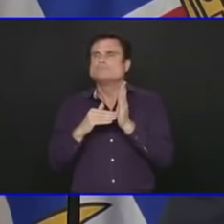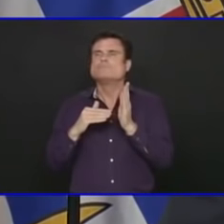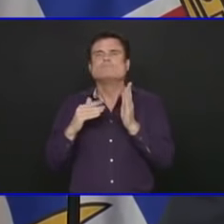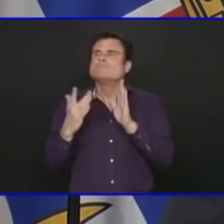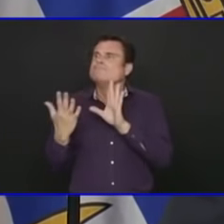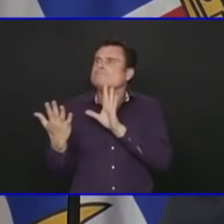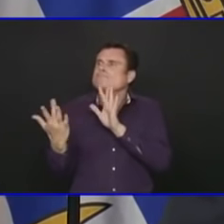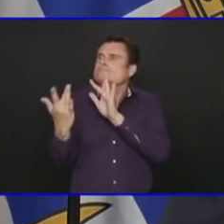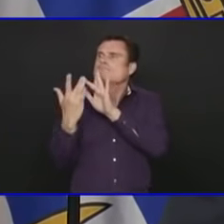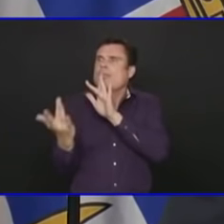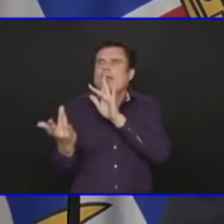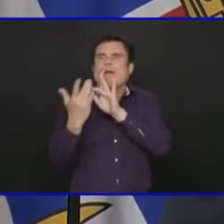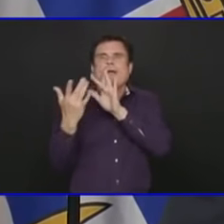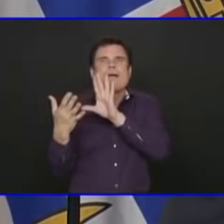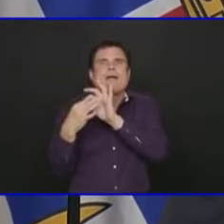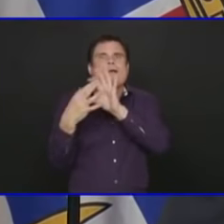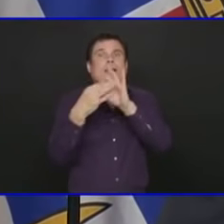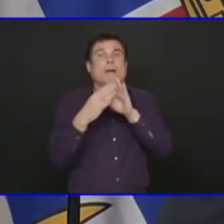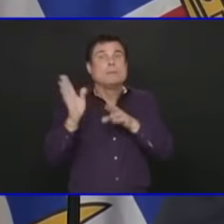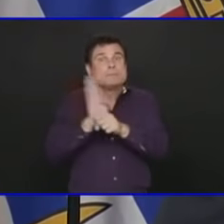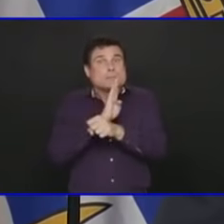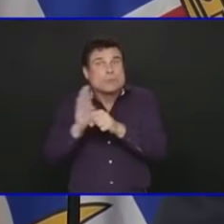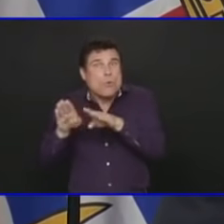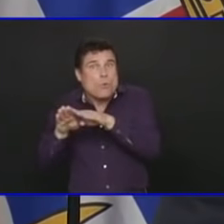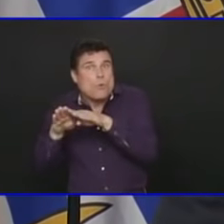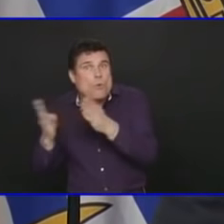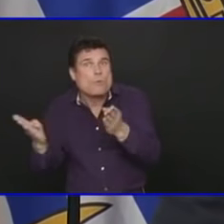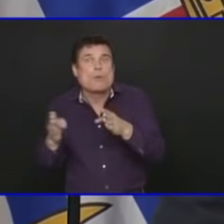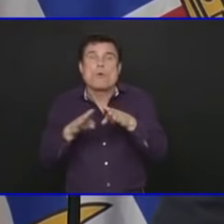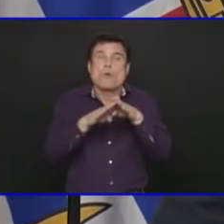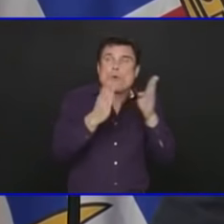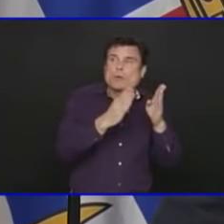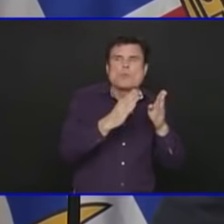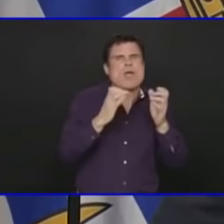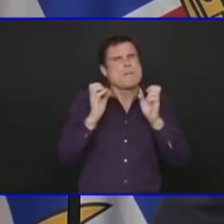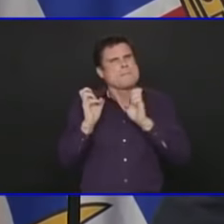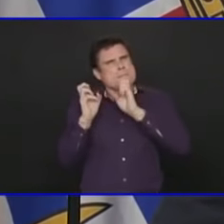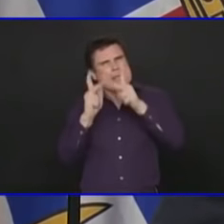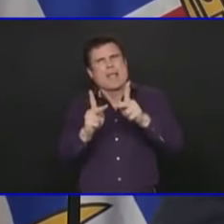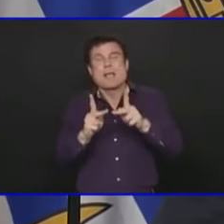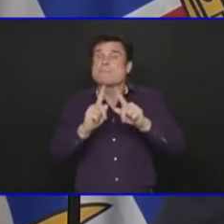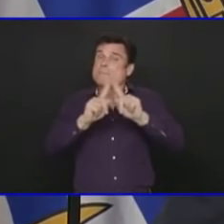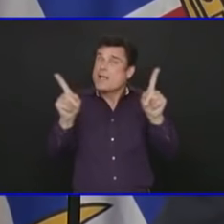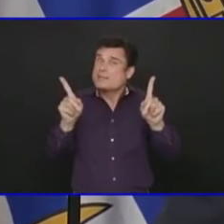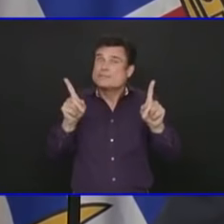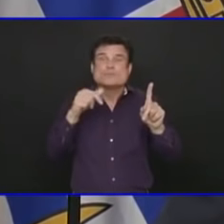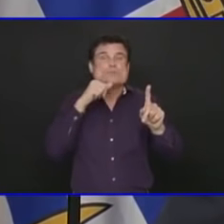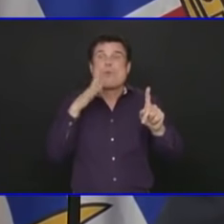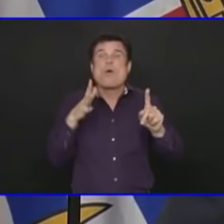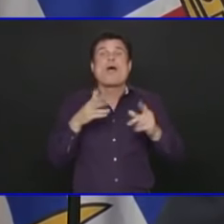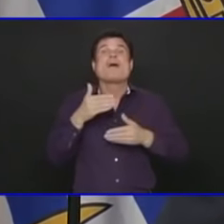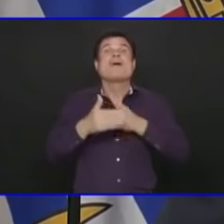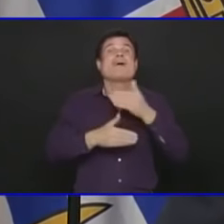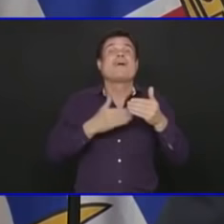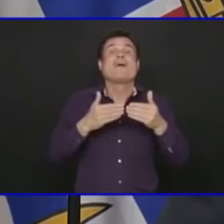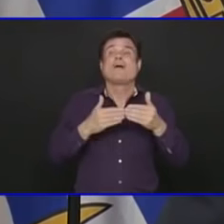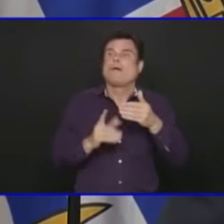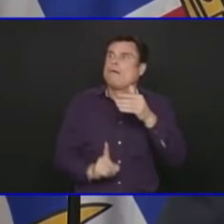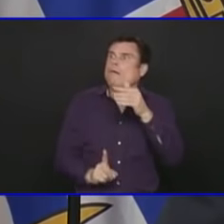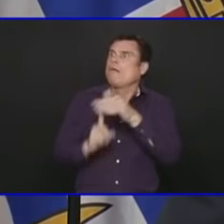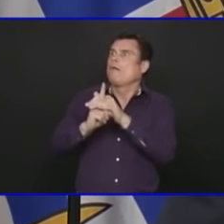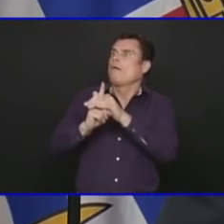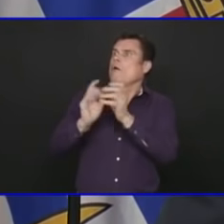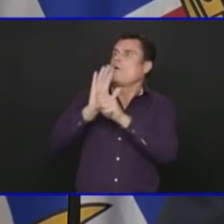cases or tragic deaths. It is our curve, and we can continue to push it down and keep it